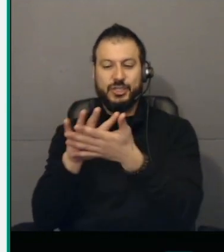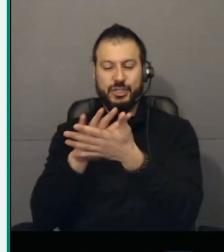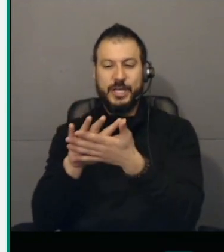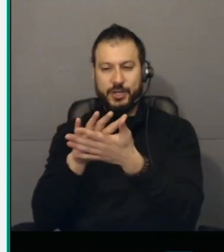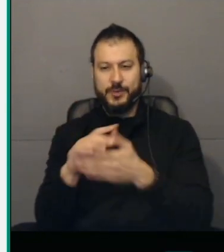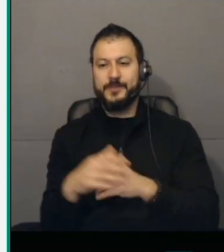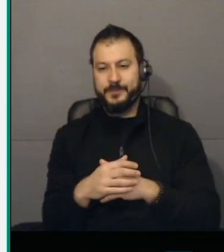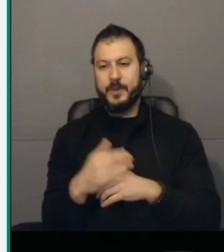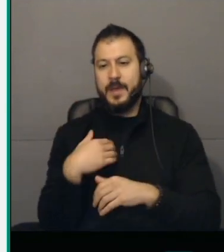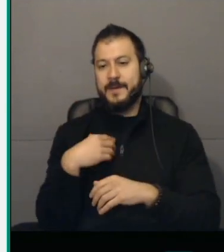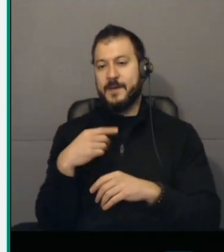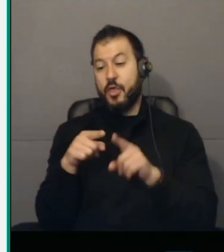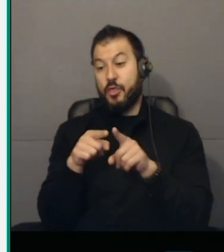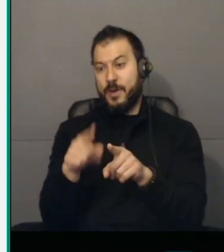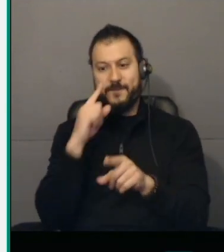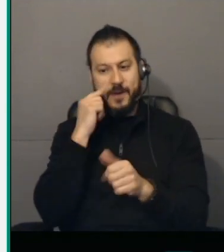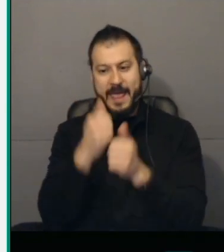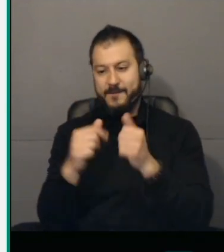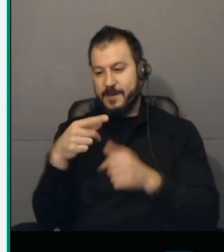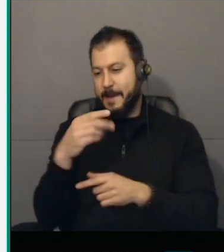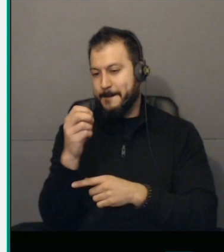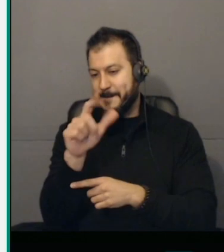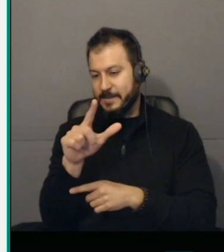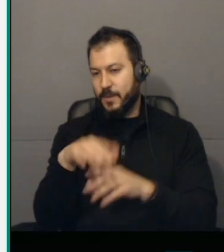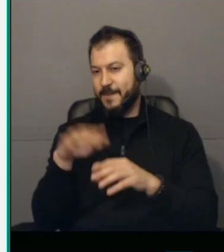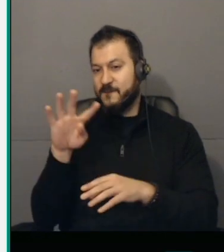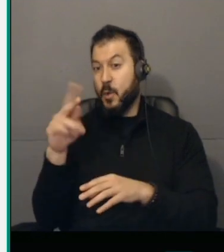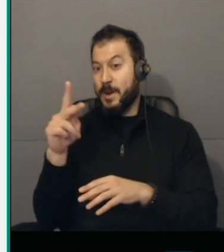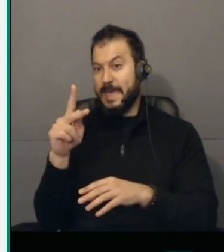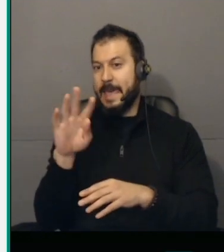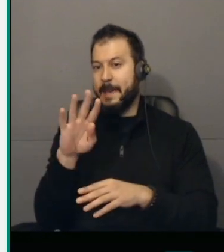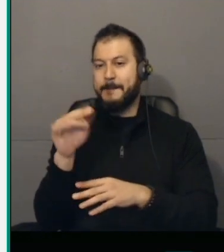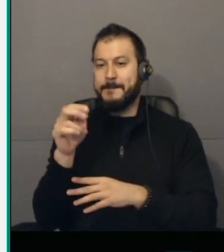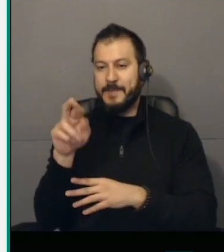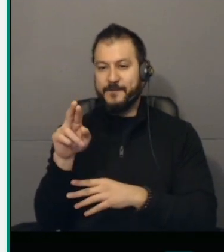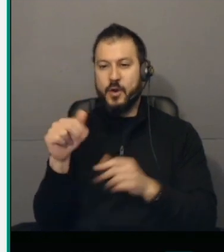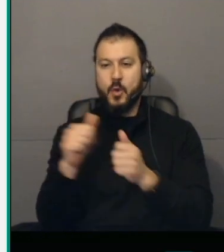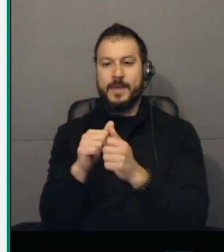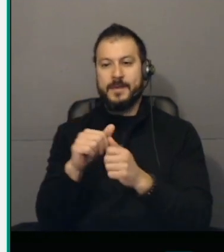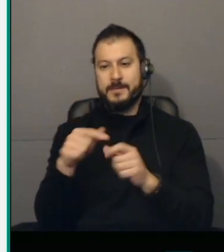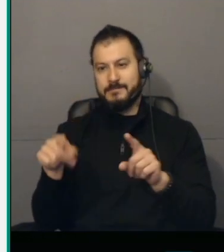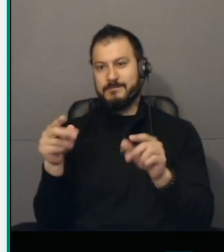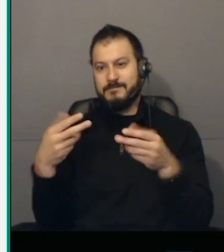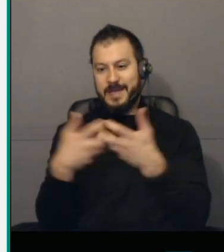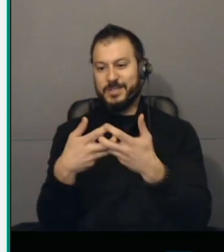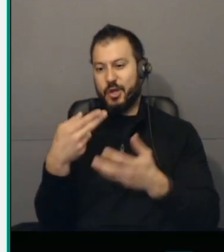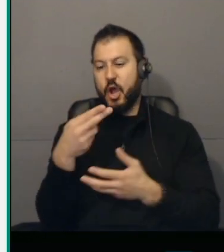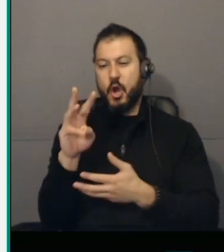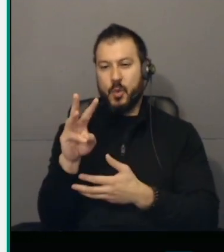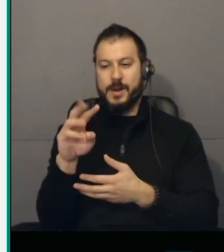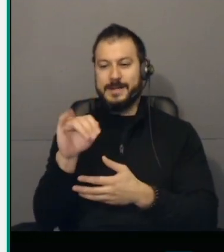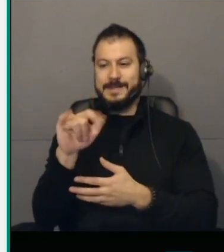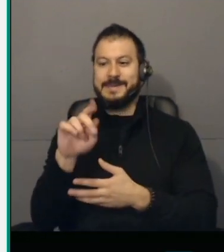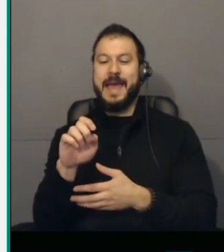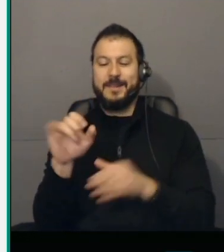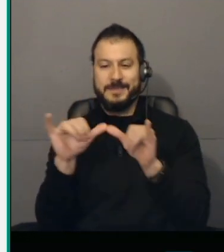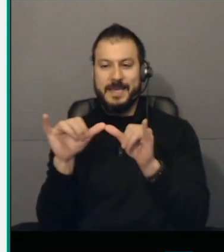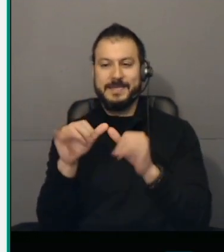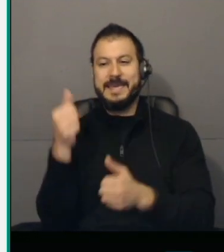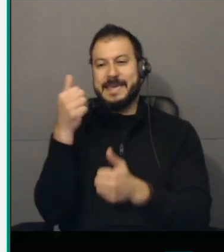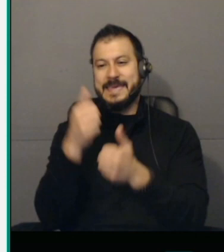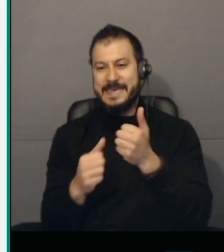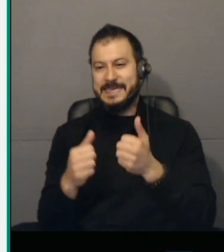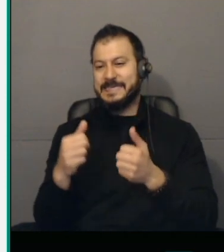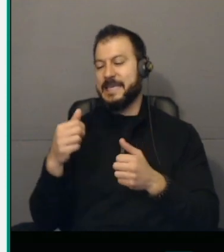a compute shader thread for every pixel in the full 4K buffer, with the thread group size matching the hardware Vrs tile size.